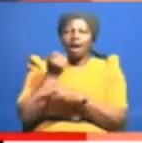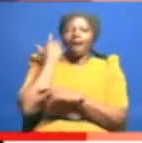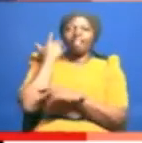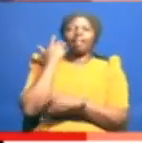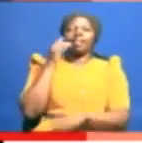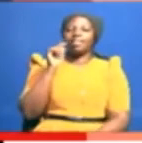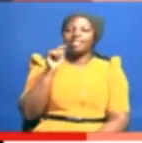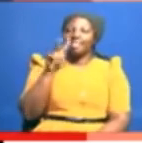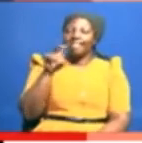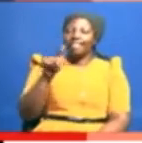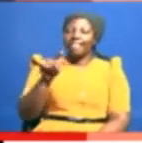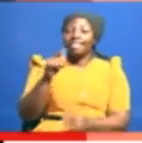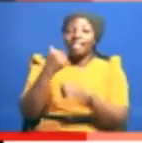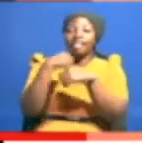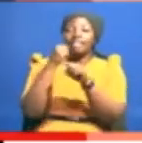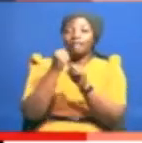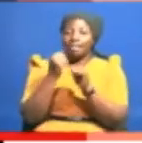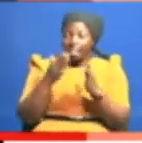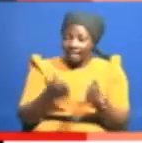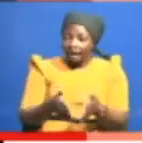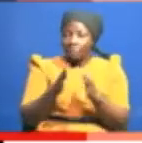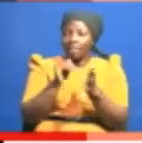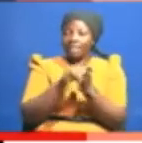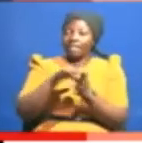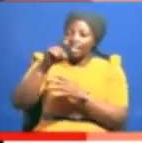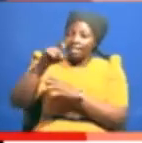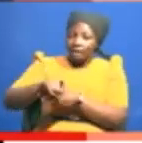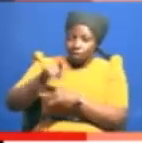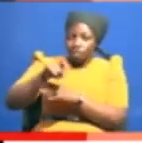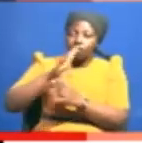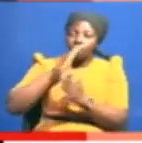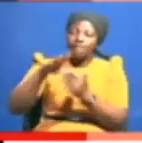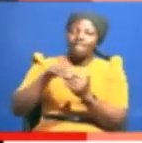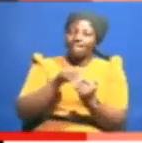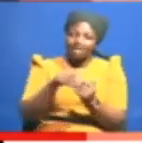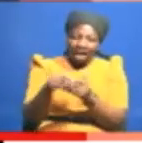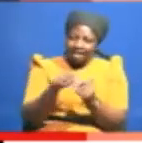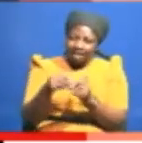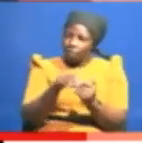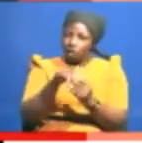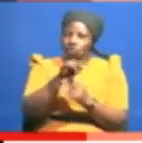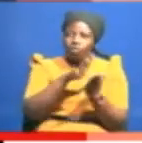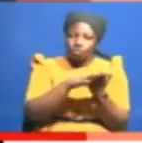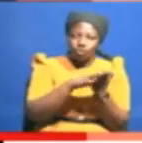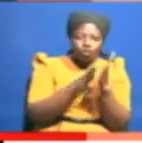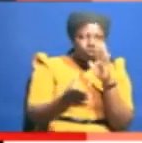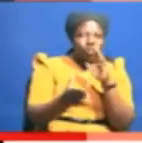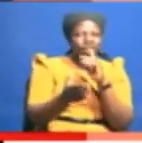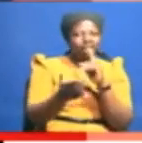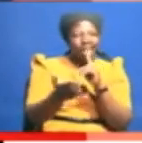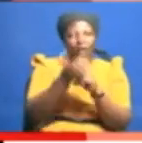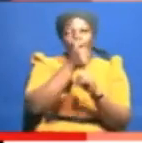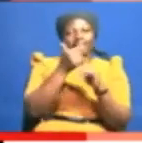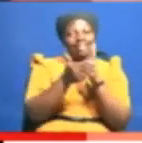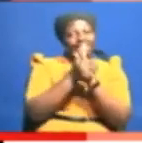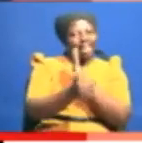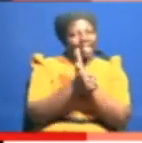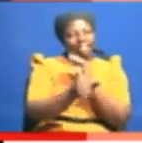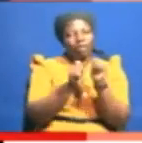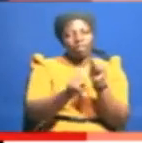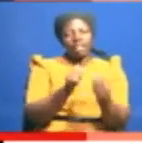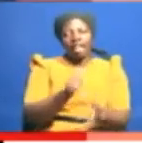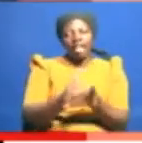is designed in such a way that it's supposed to be flexible. You acquire competencies that enable you to easily integrate into the labor